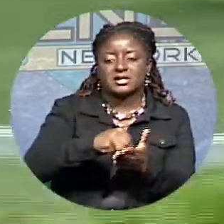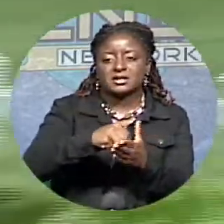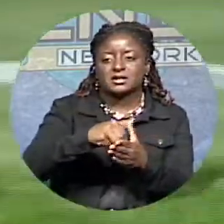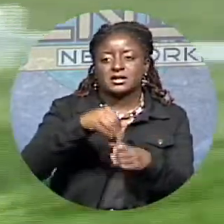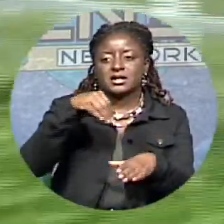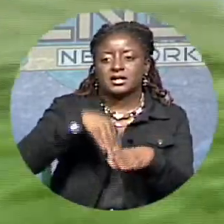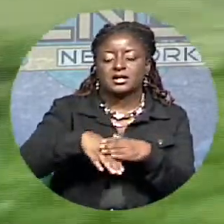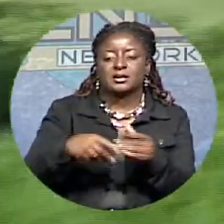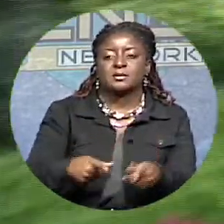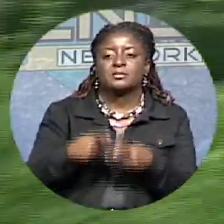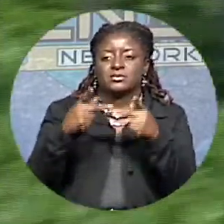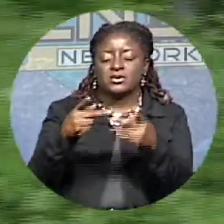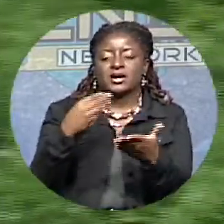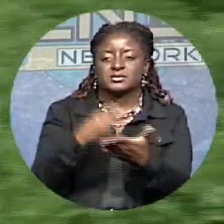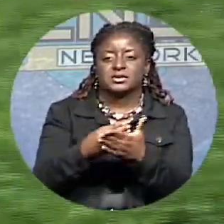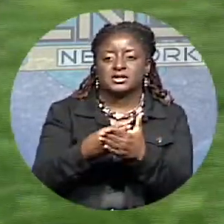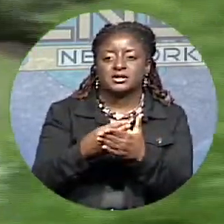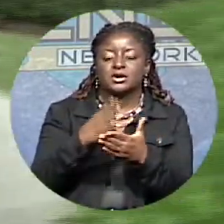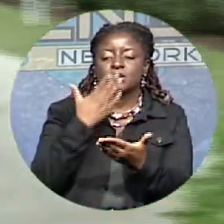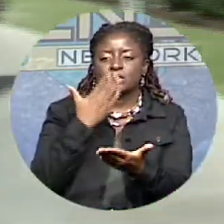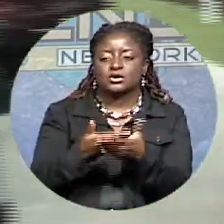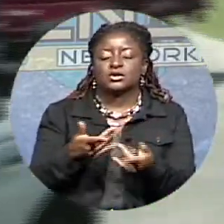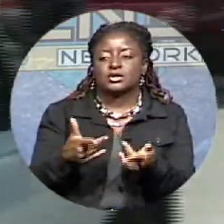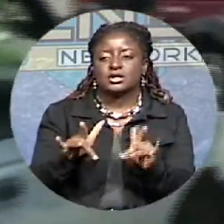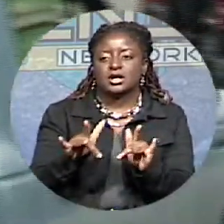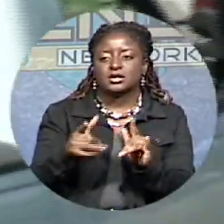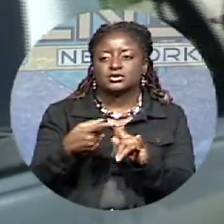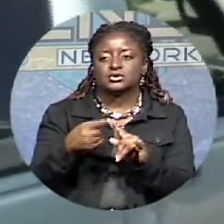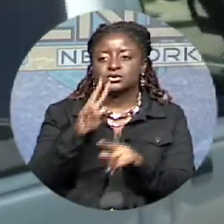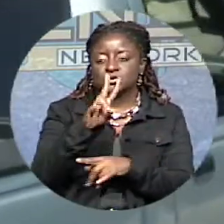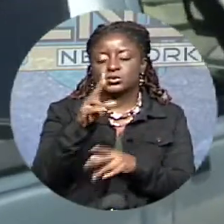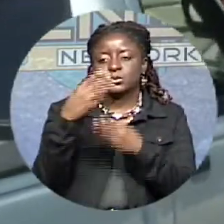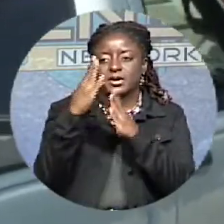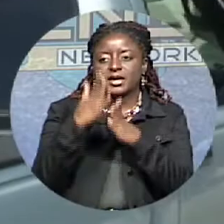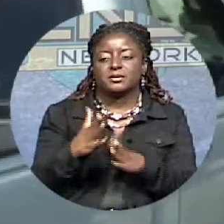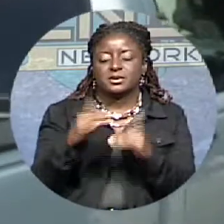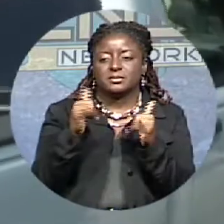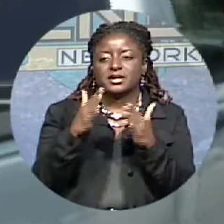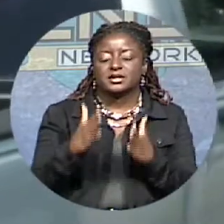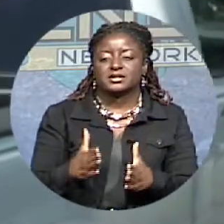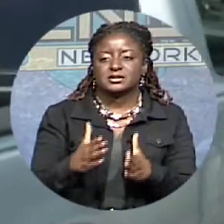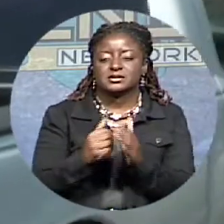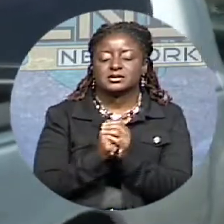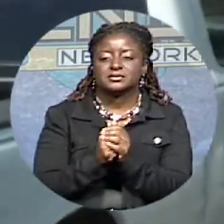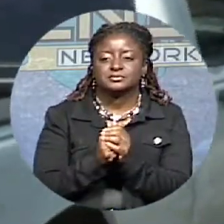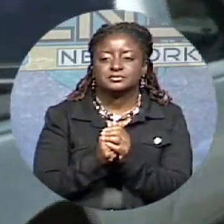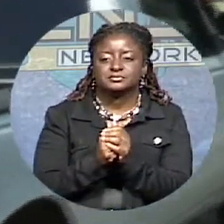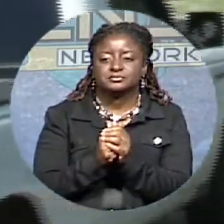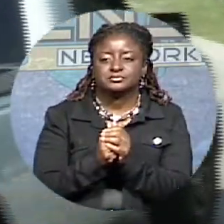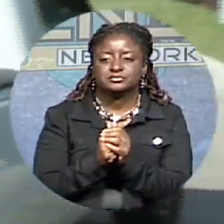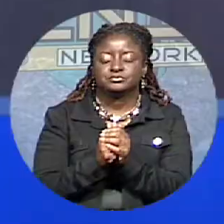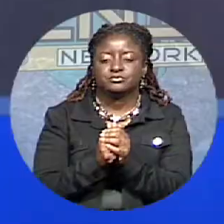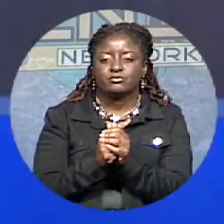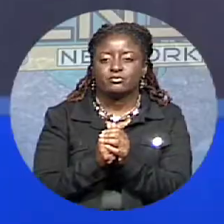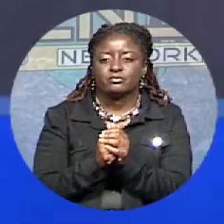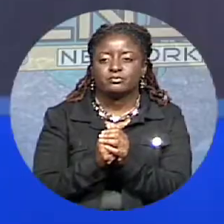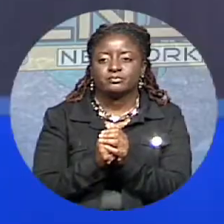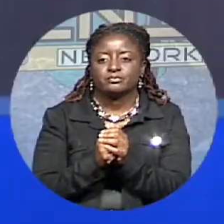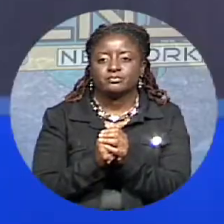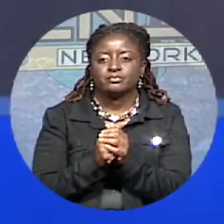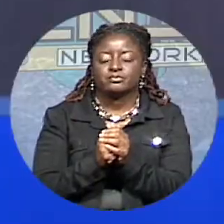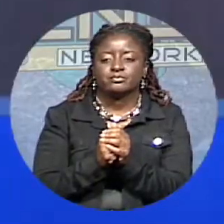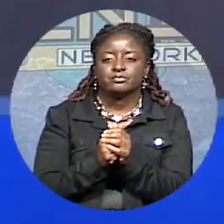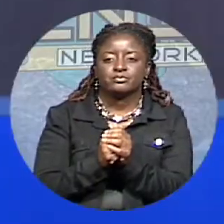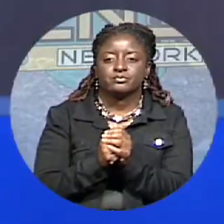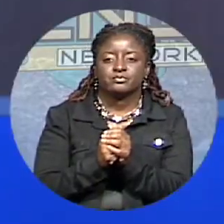grabs. Good luck to our two Bahamian players, Raquel Riley and Georgette Roll. For ZNS Total Sports, I'm Charles Fisher. All